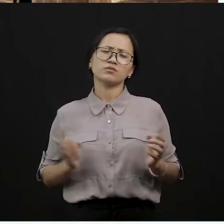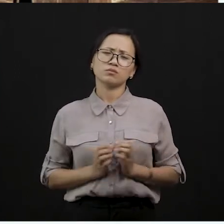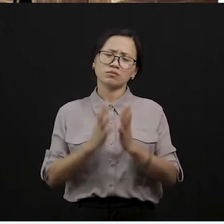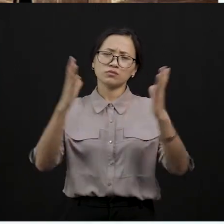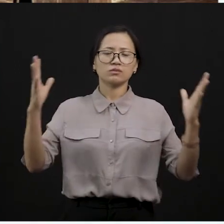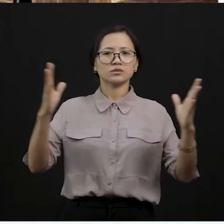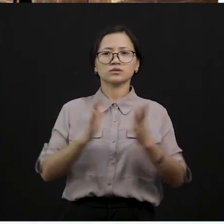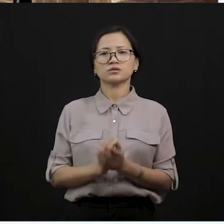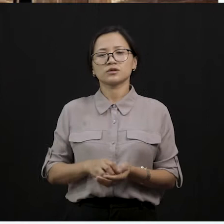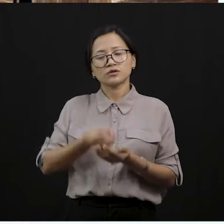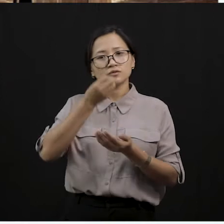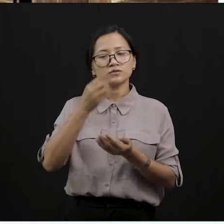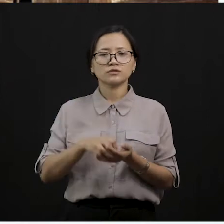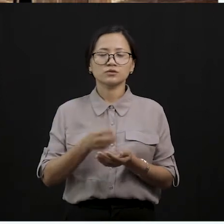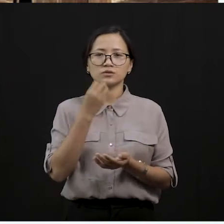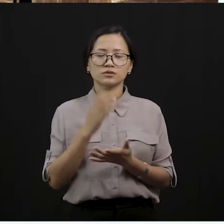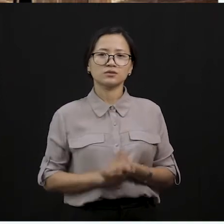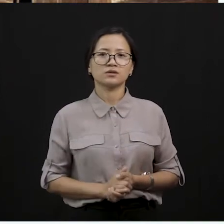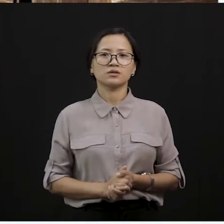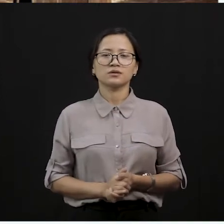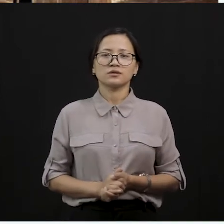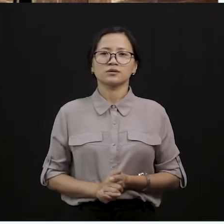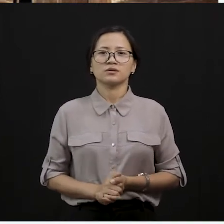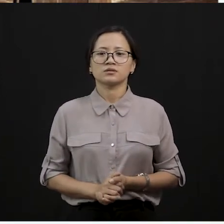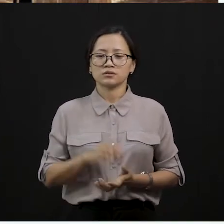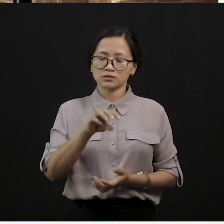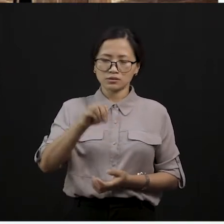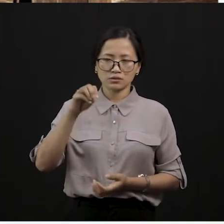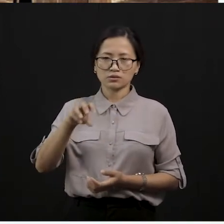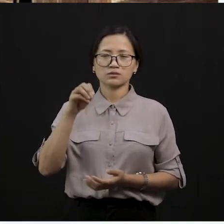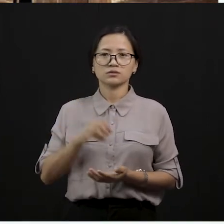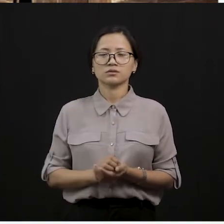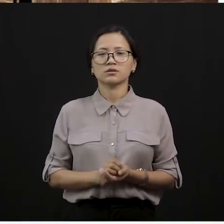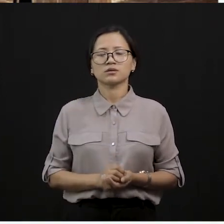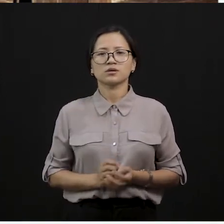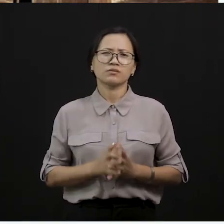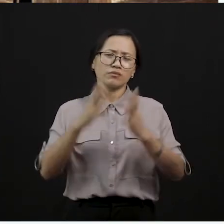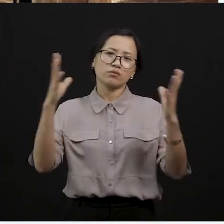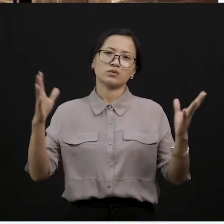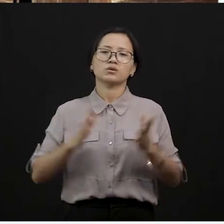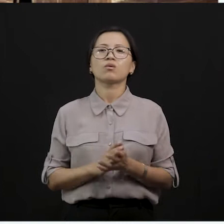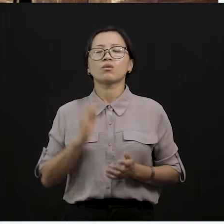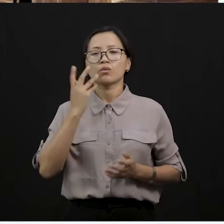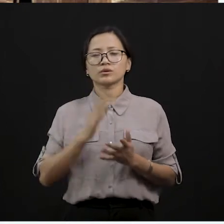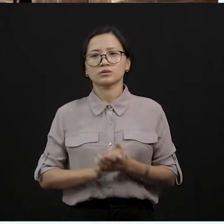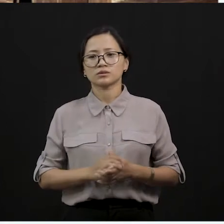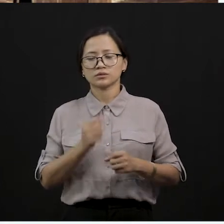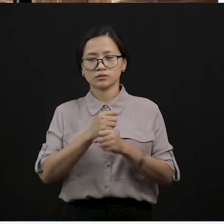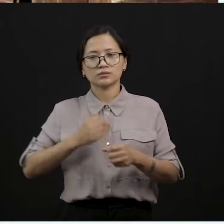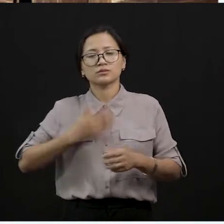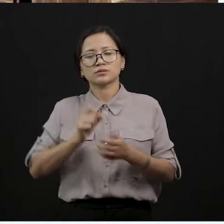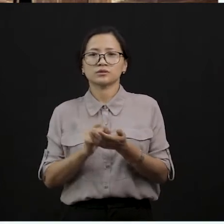food. Okay, they have enough food. They have collected enough. When the grasshopper was